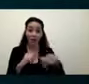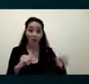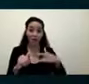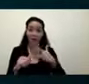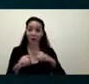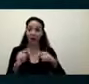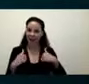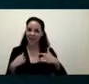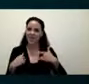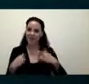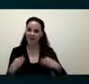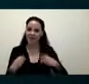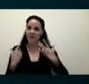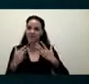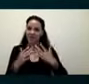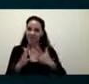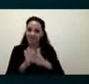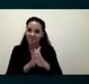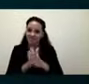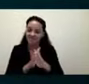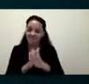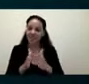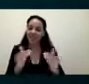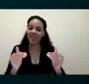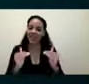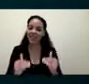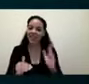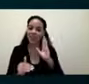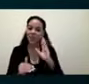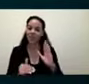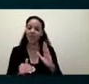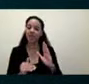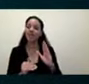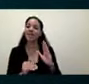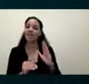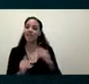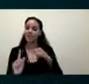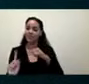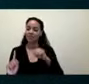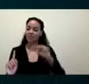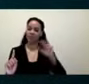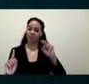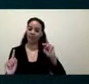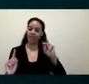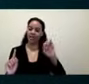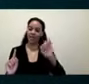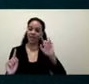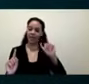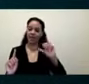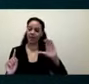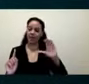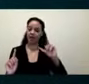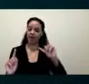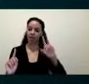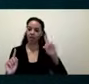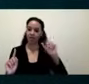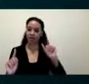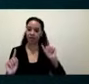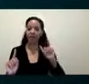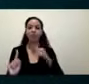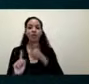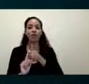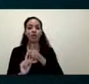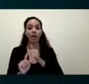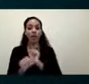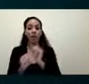Next up, we're going to hear from Nalila Kalda, who is a home care worker in Scottsdale, Arizona, and owns her own home care